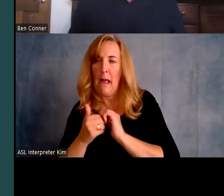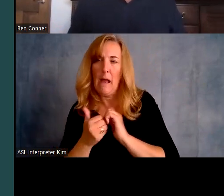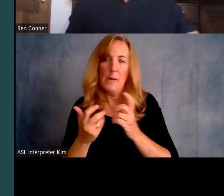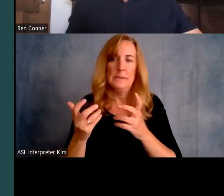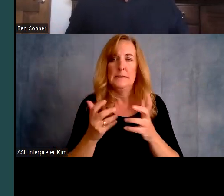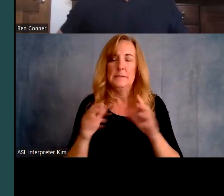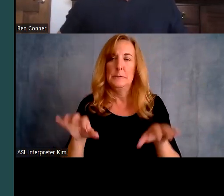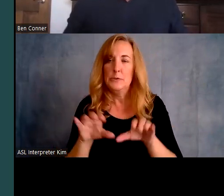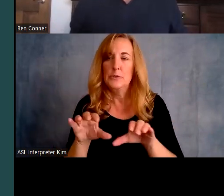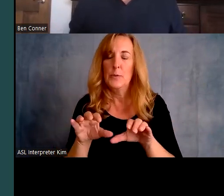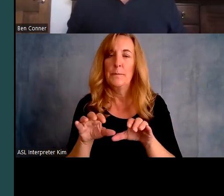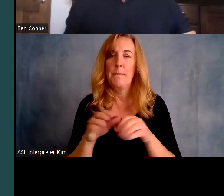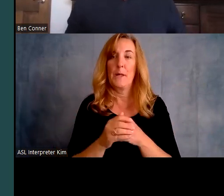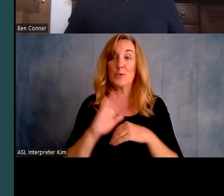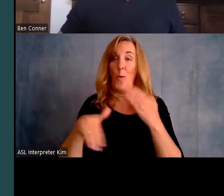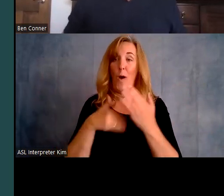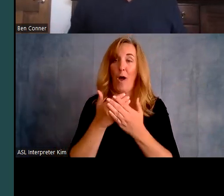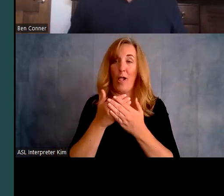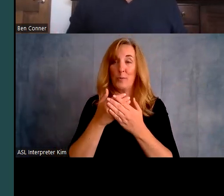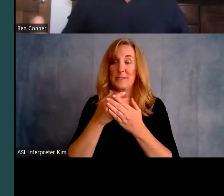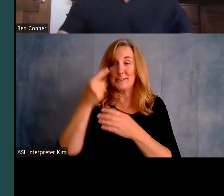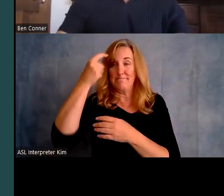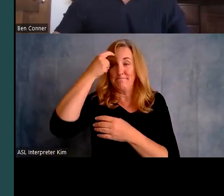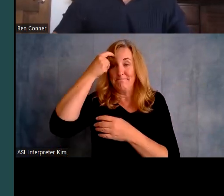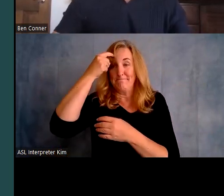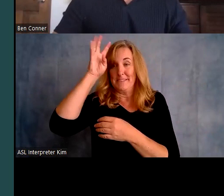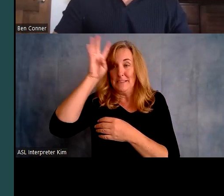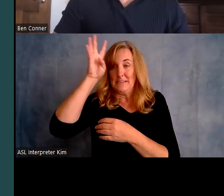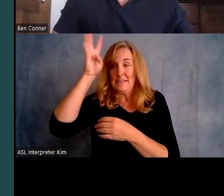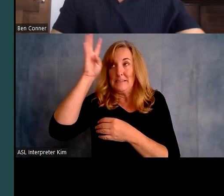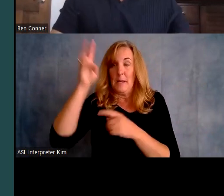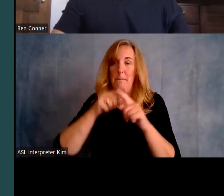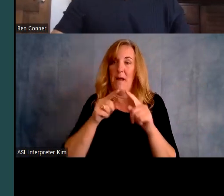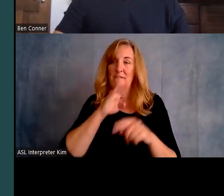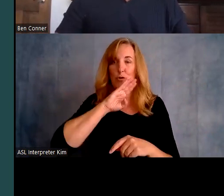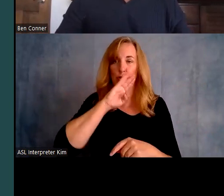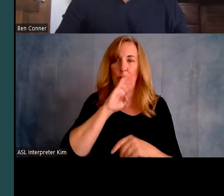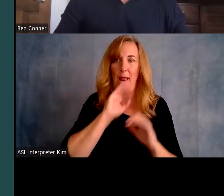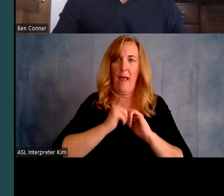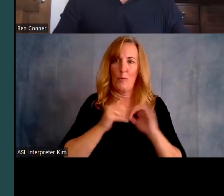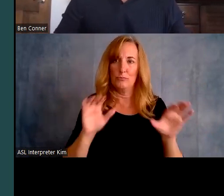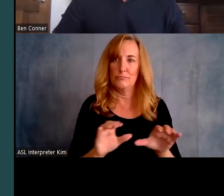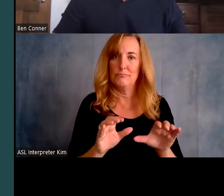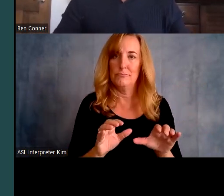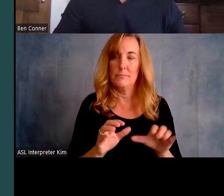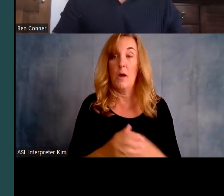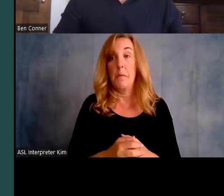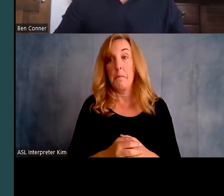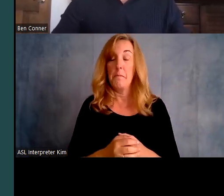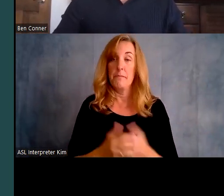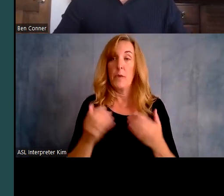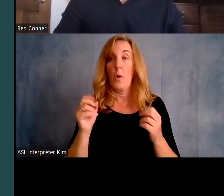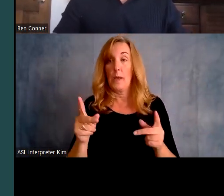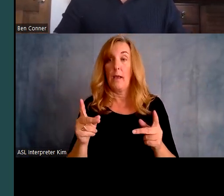So it was all existing in his mind, and he was getting increasingly frustrated. So I said, why don't we host a